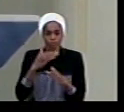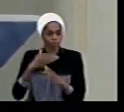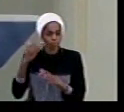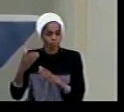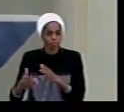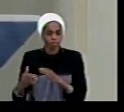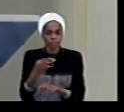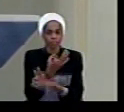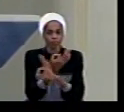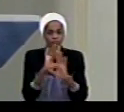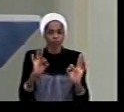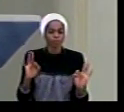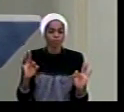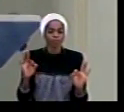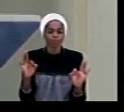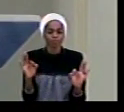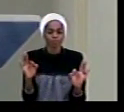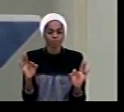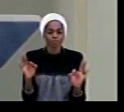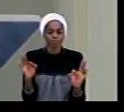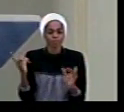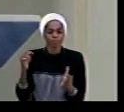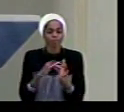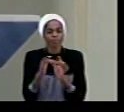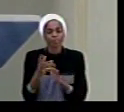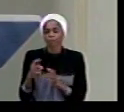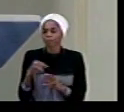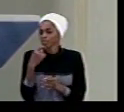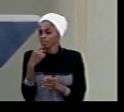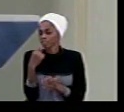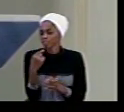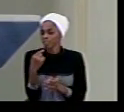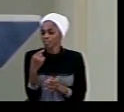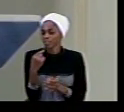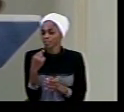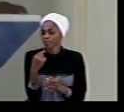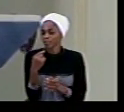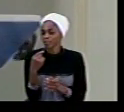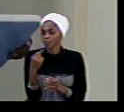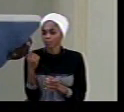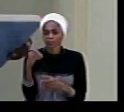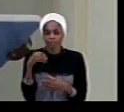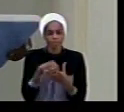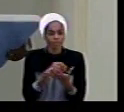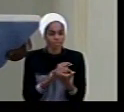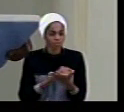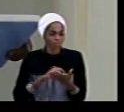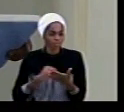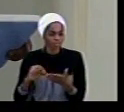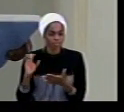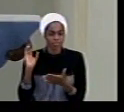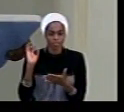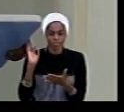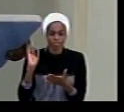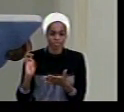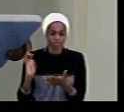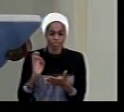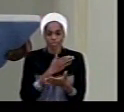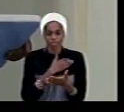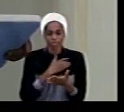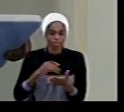freedom. The Bible says in verses 6 and 7,